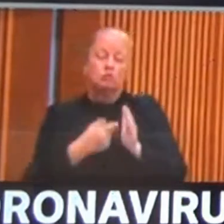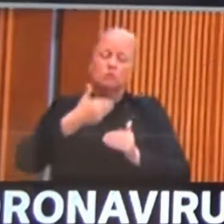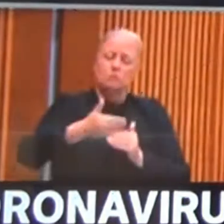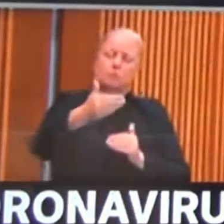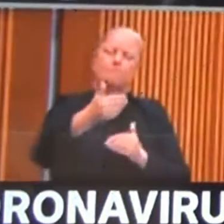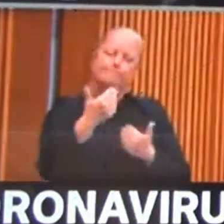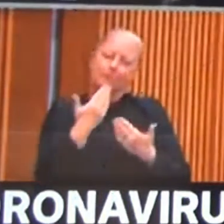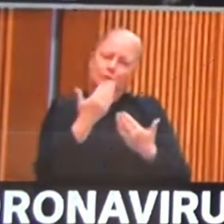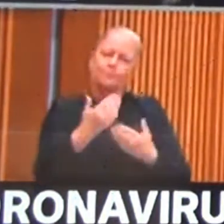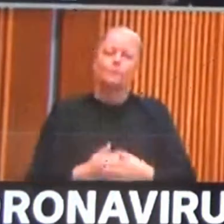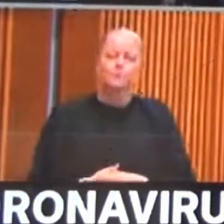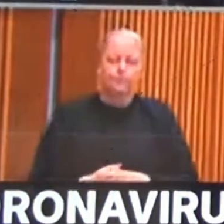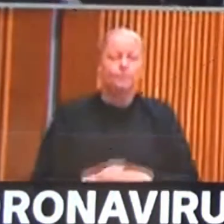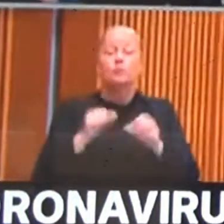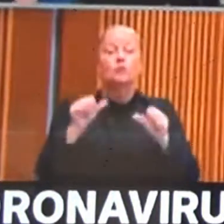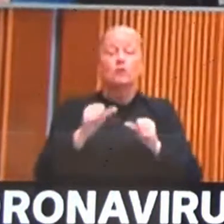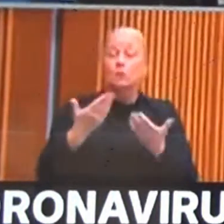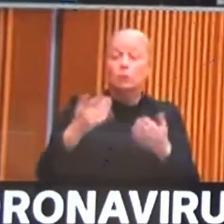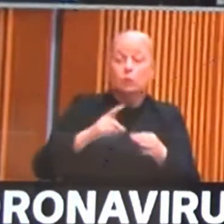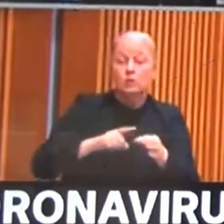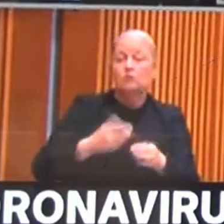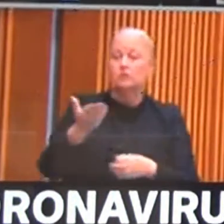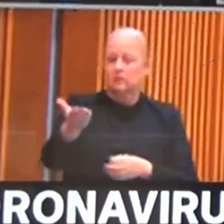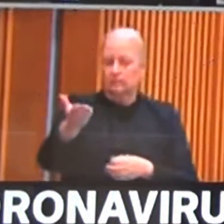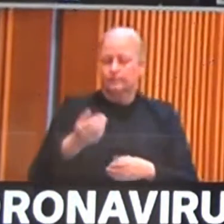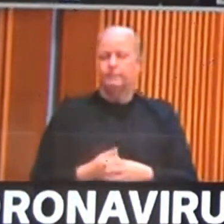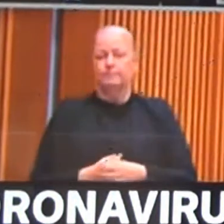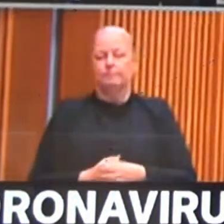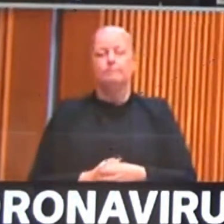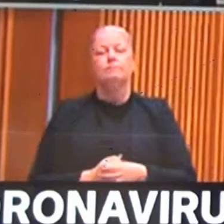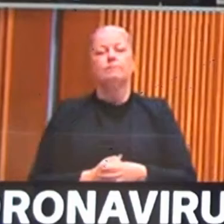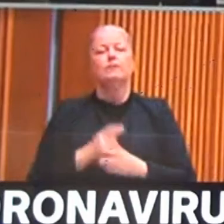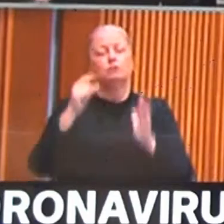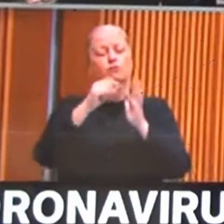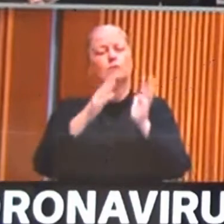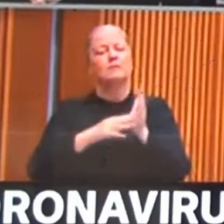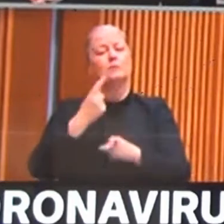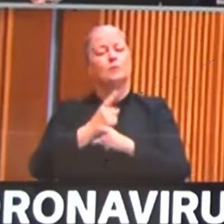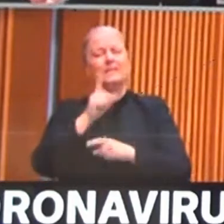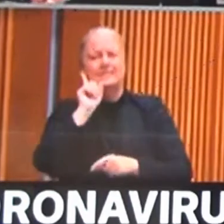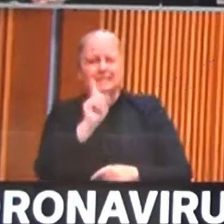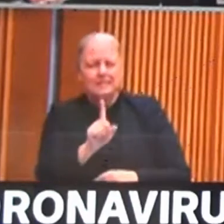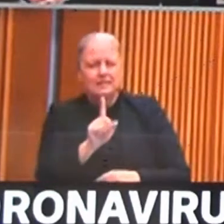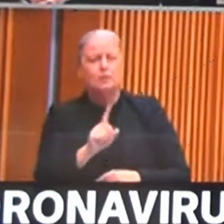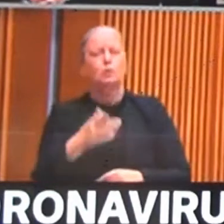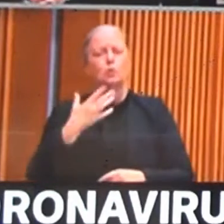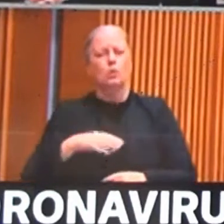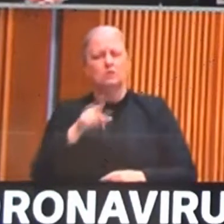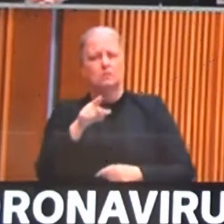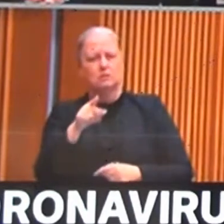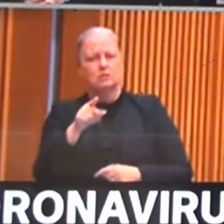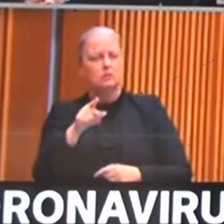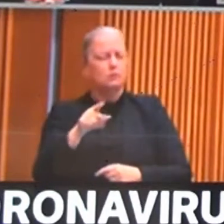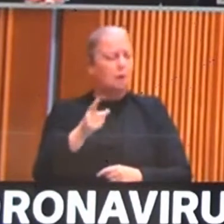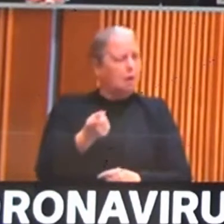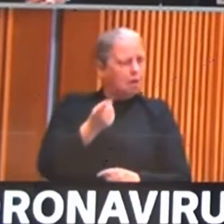Thank you, Minister. Thanks very much. I'll start on this side. Scott Morrison yesterday referred to trialling the easing of